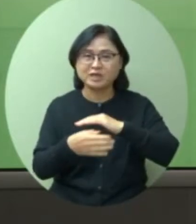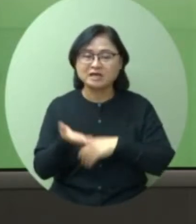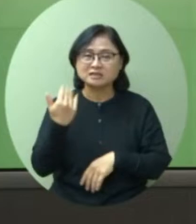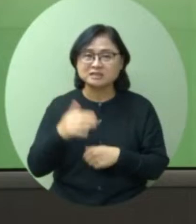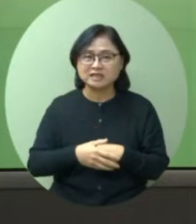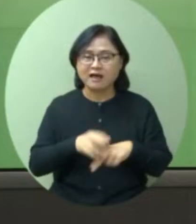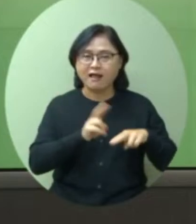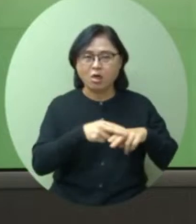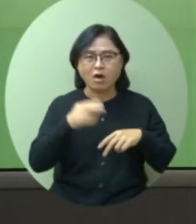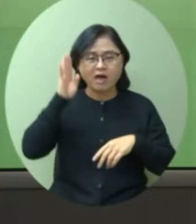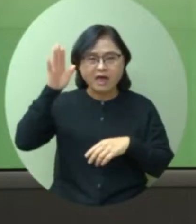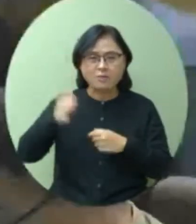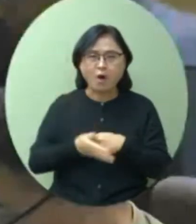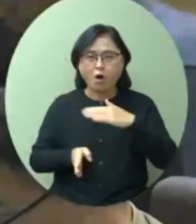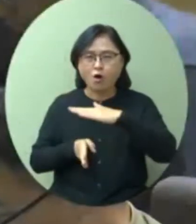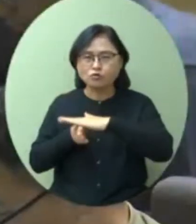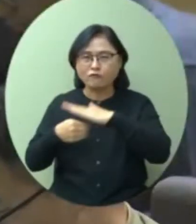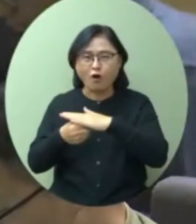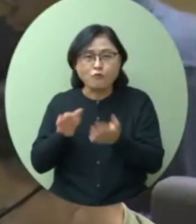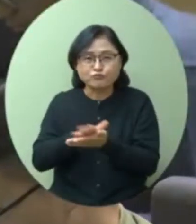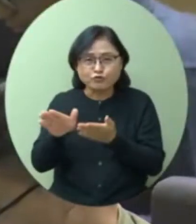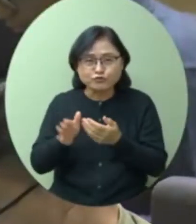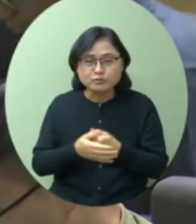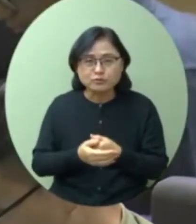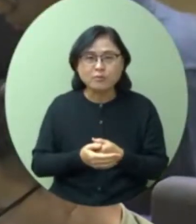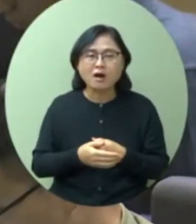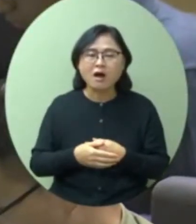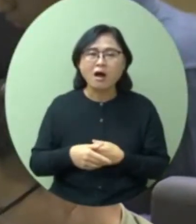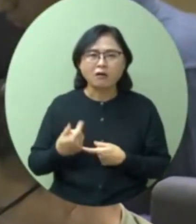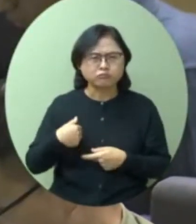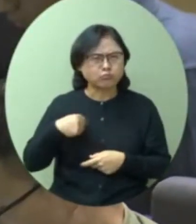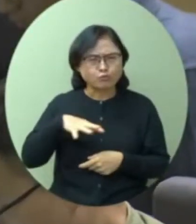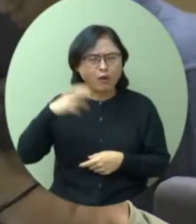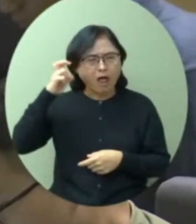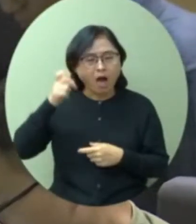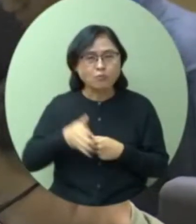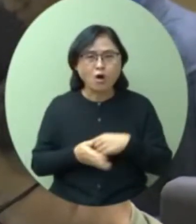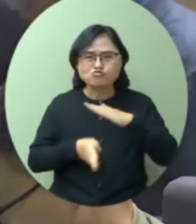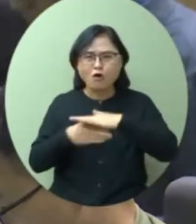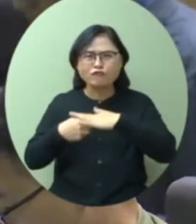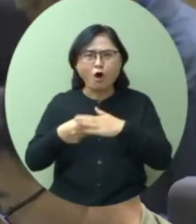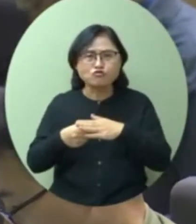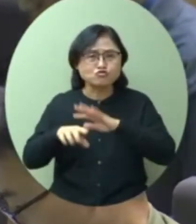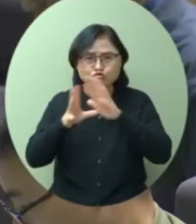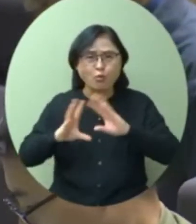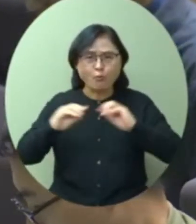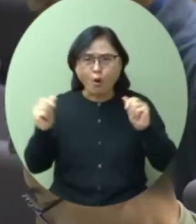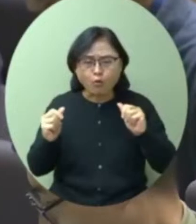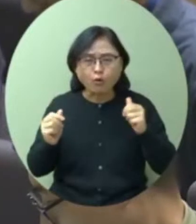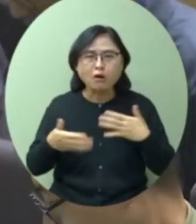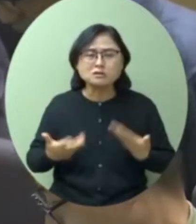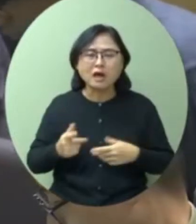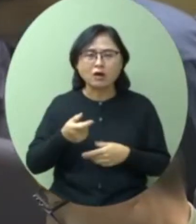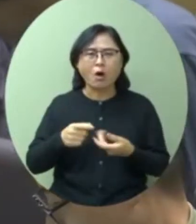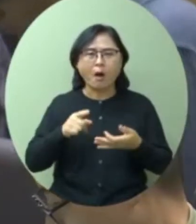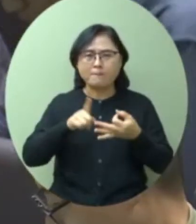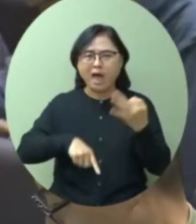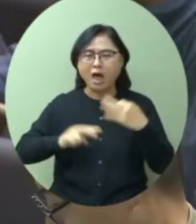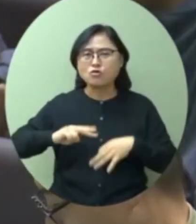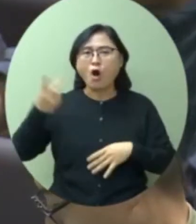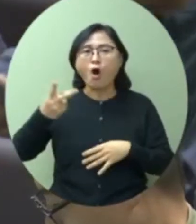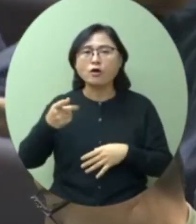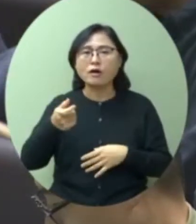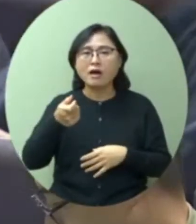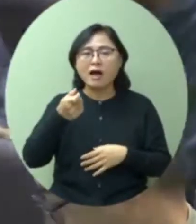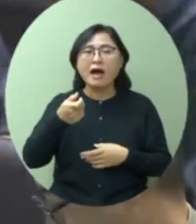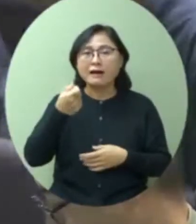subdivided units, SDUs. Well, the central authorities indicated that they would not want SDUs to appear in Hong